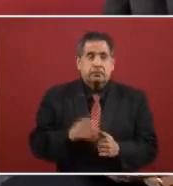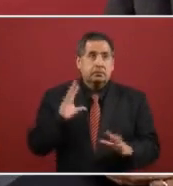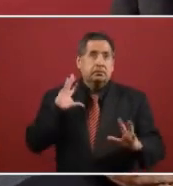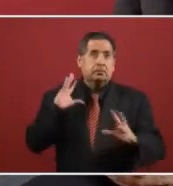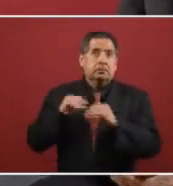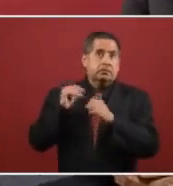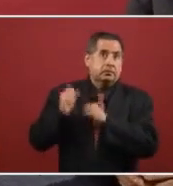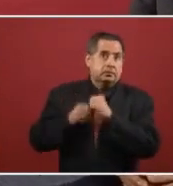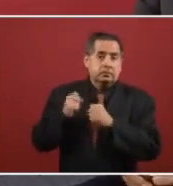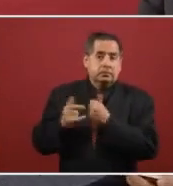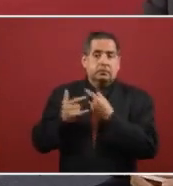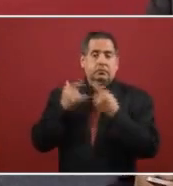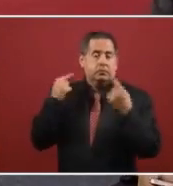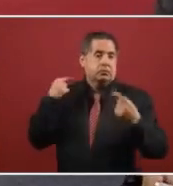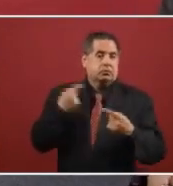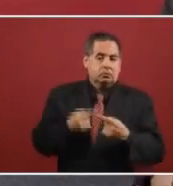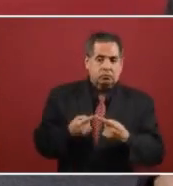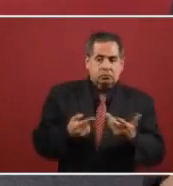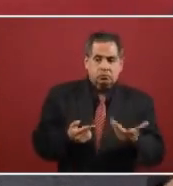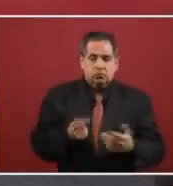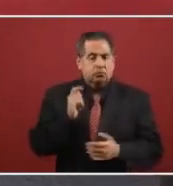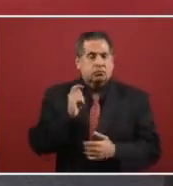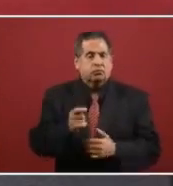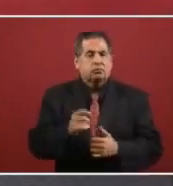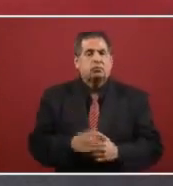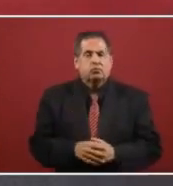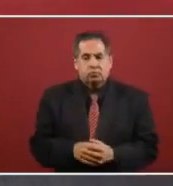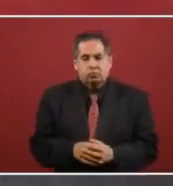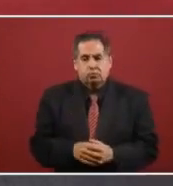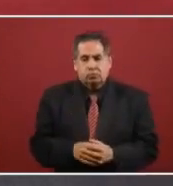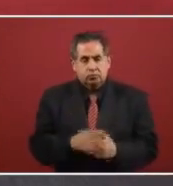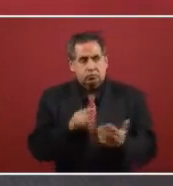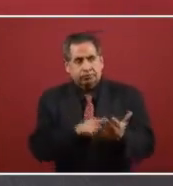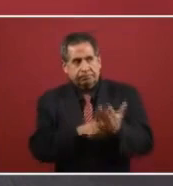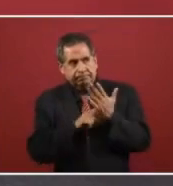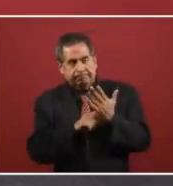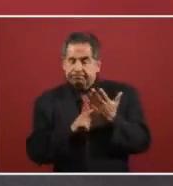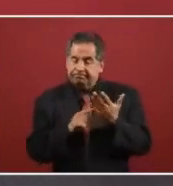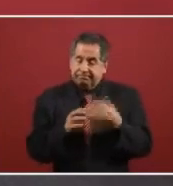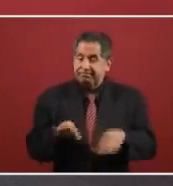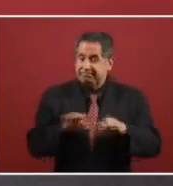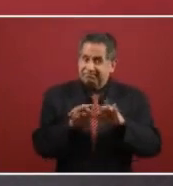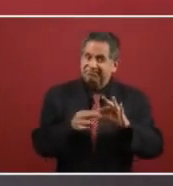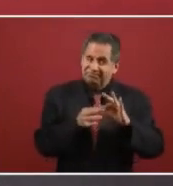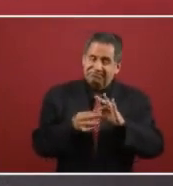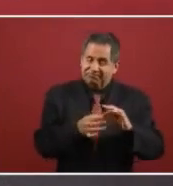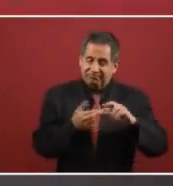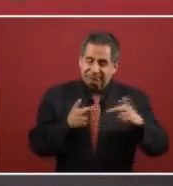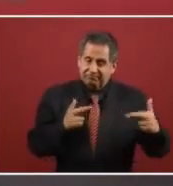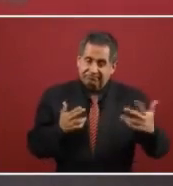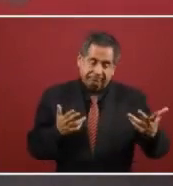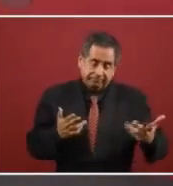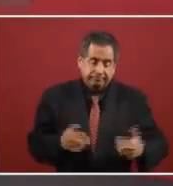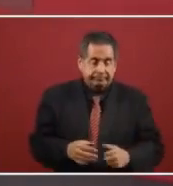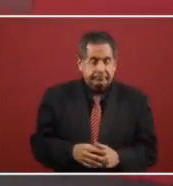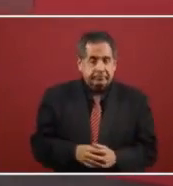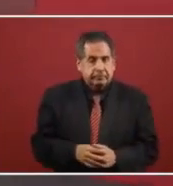Históricamente historically. está más que demostrado. It's more than been demonstrated.